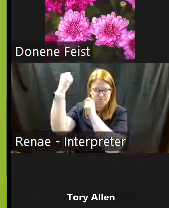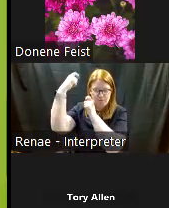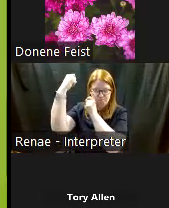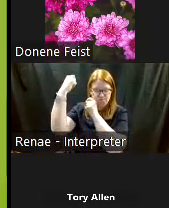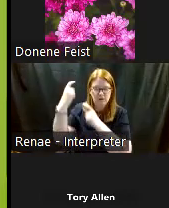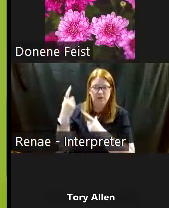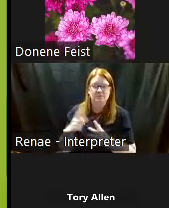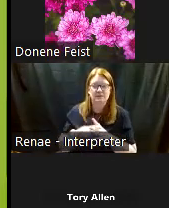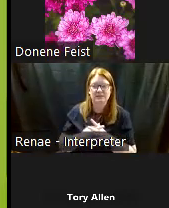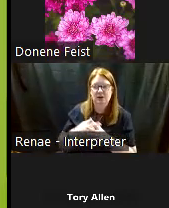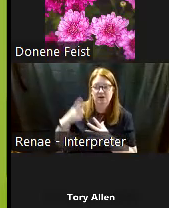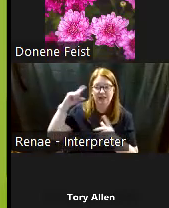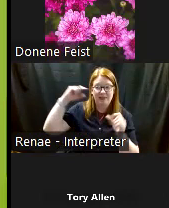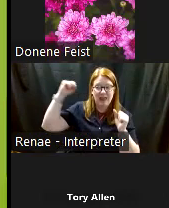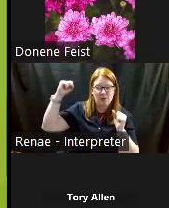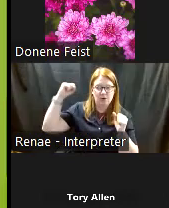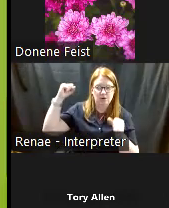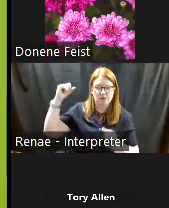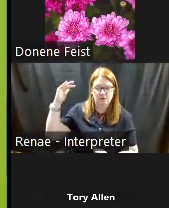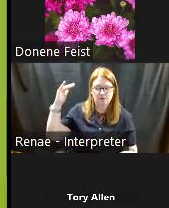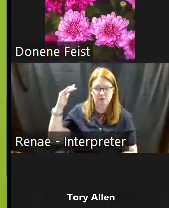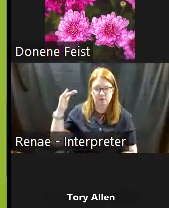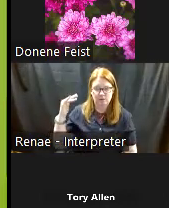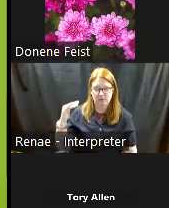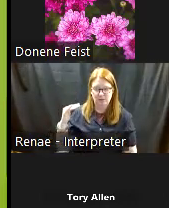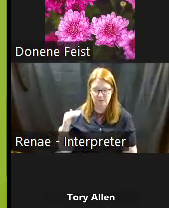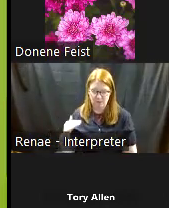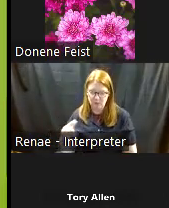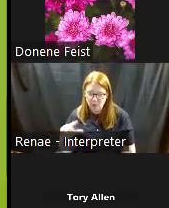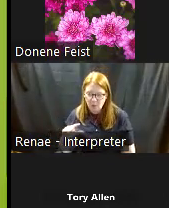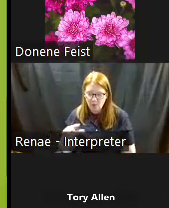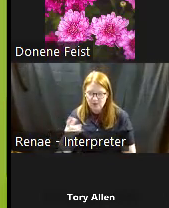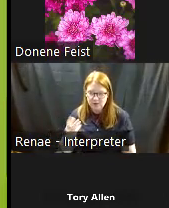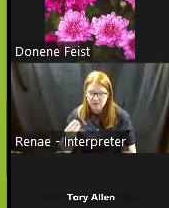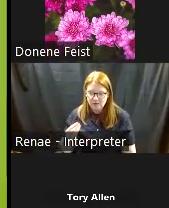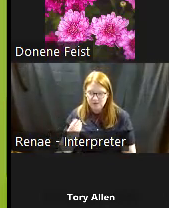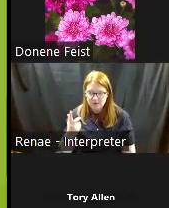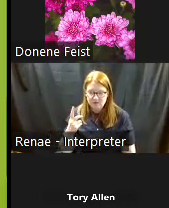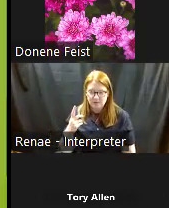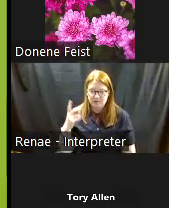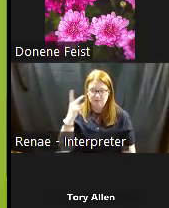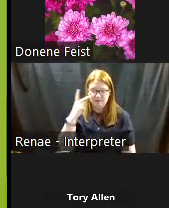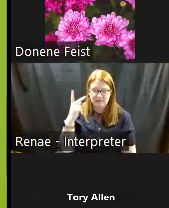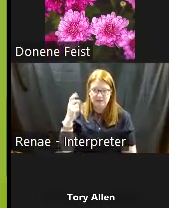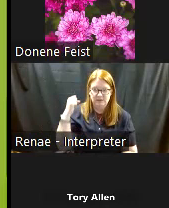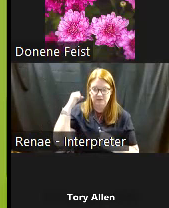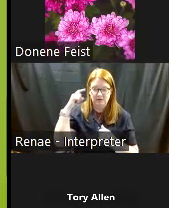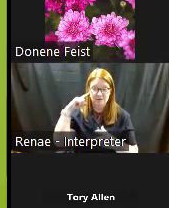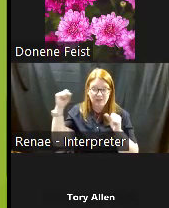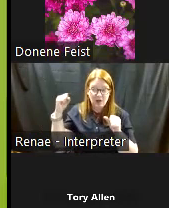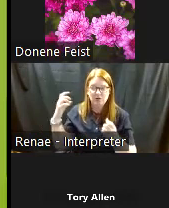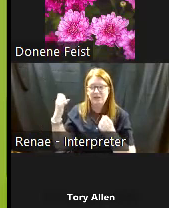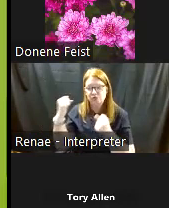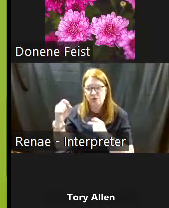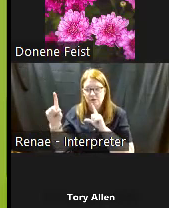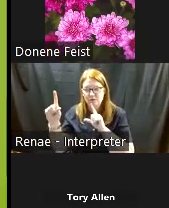We start at louder volume levels and kind of work down, and we just watch for a strong response from the nerve when we are playing a louder sound,